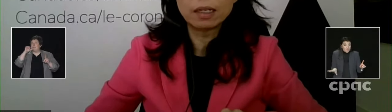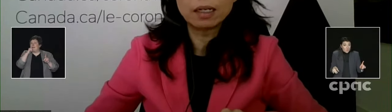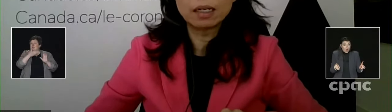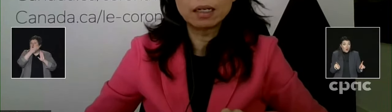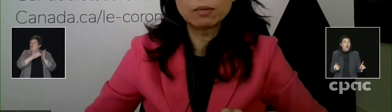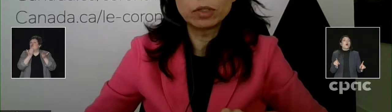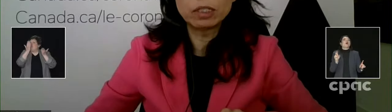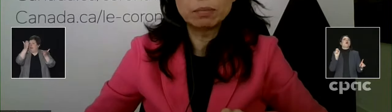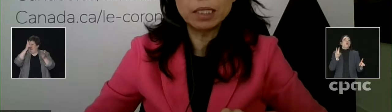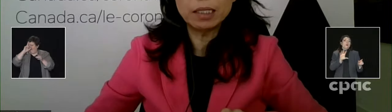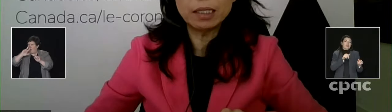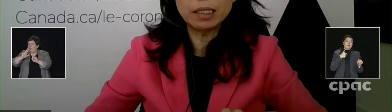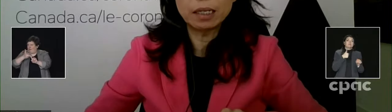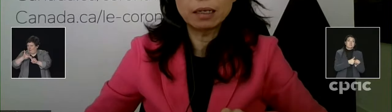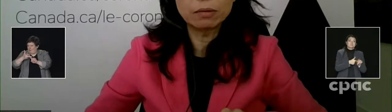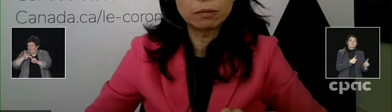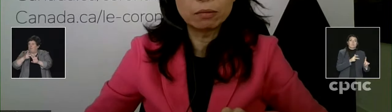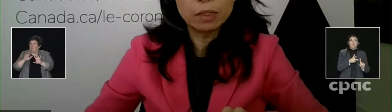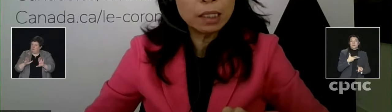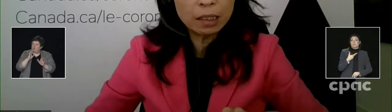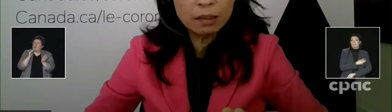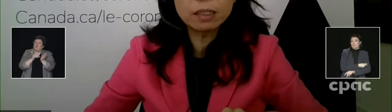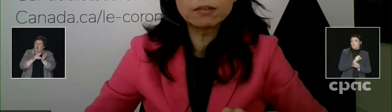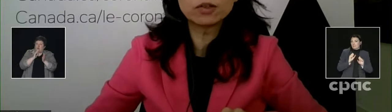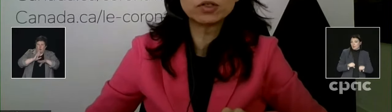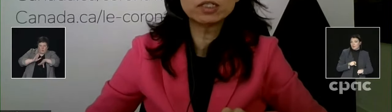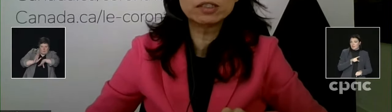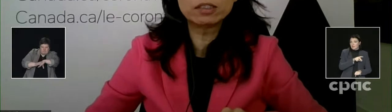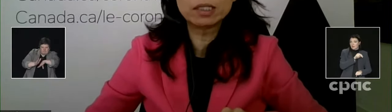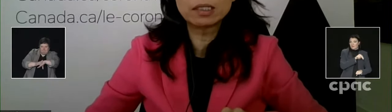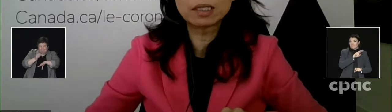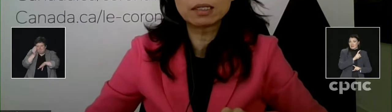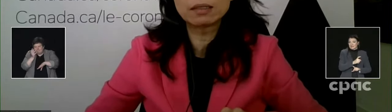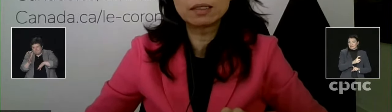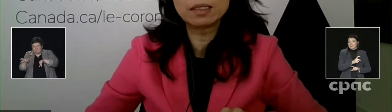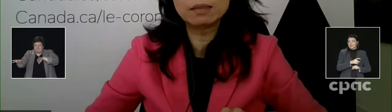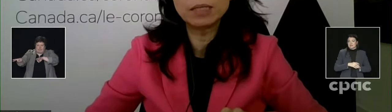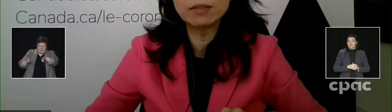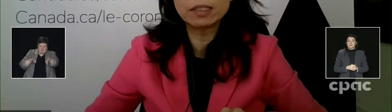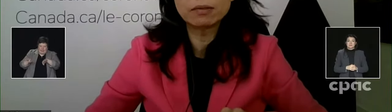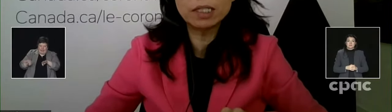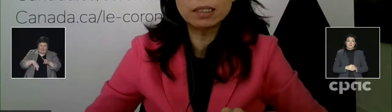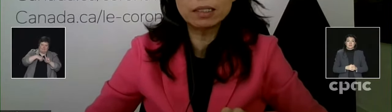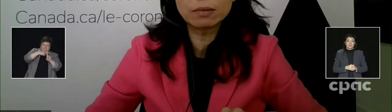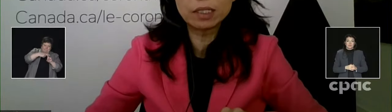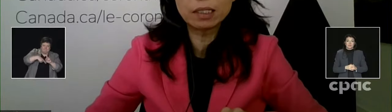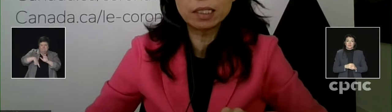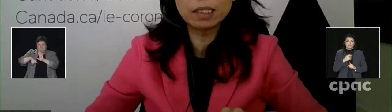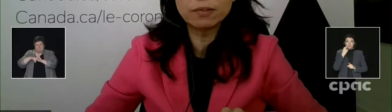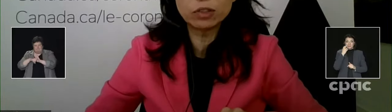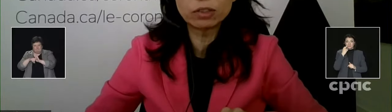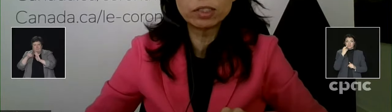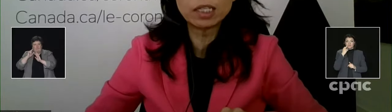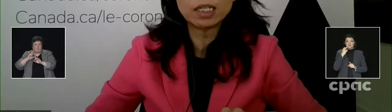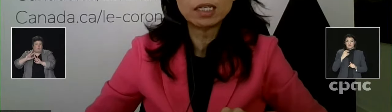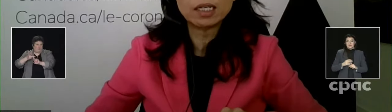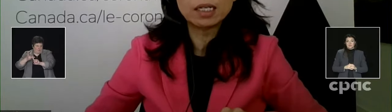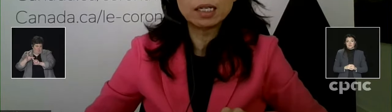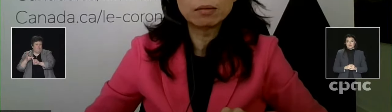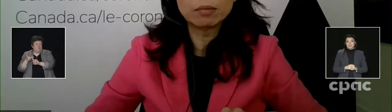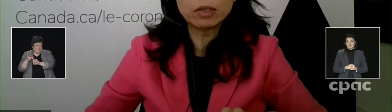consent would be needed, of course, to discuss the benefits and risks with the